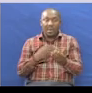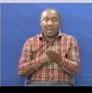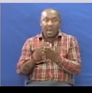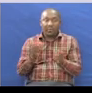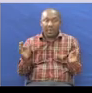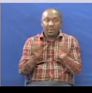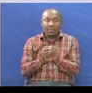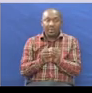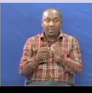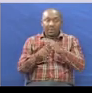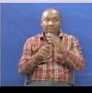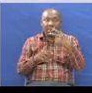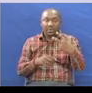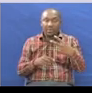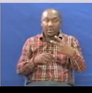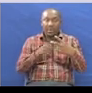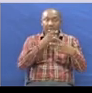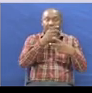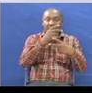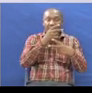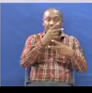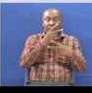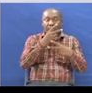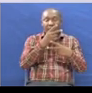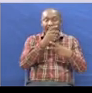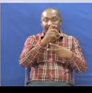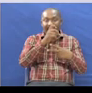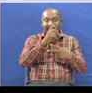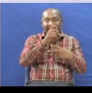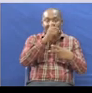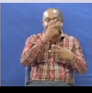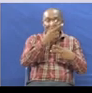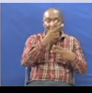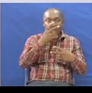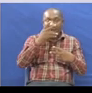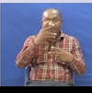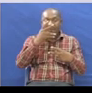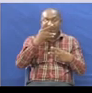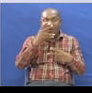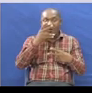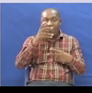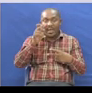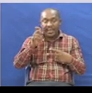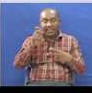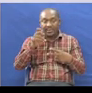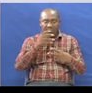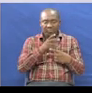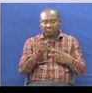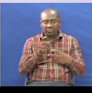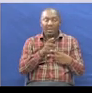in 2x squared and 4x, their common factor here, it is 2x. Take 2x out. You remain with